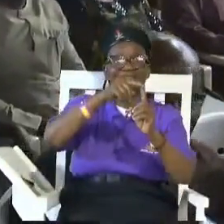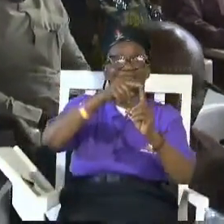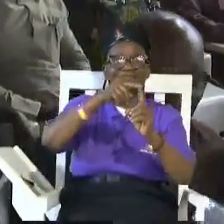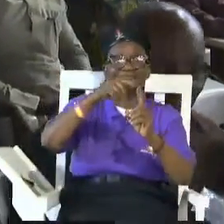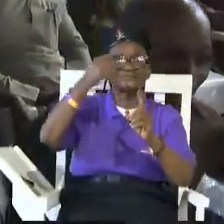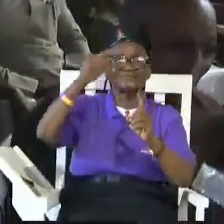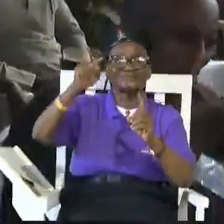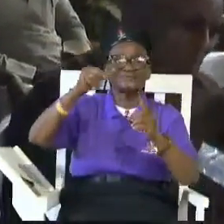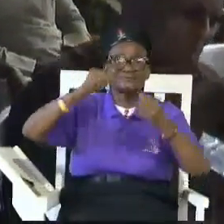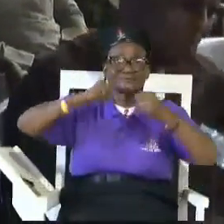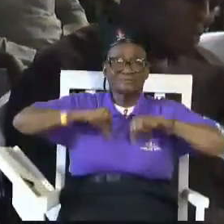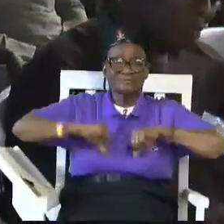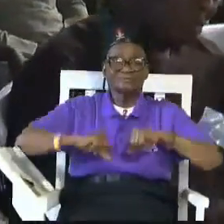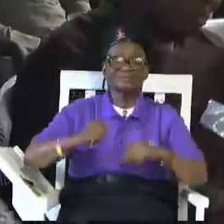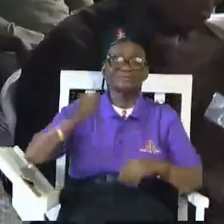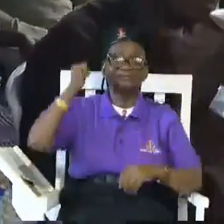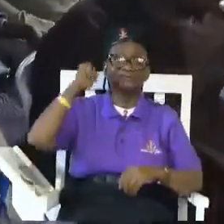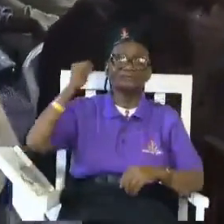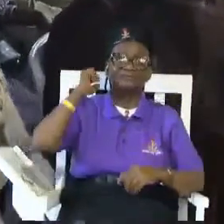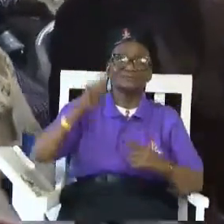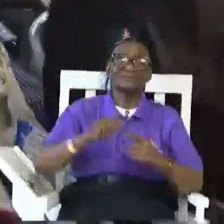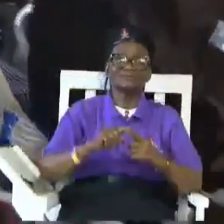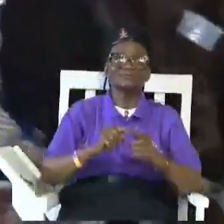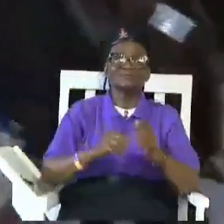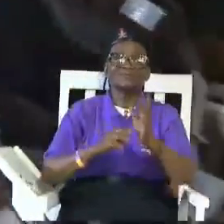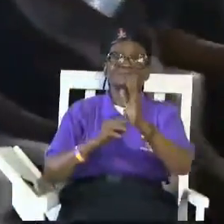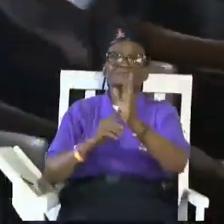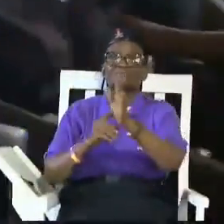When the dress refused to burn,